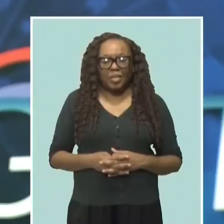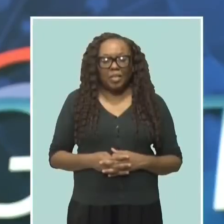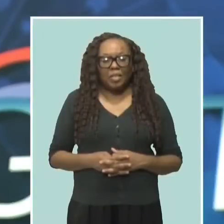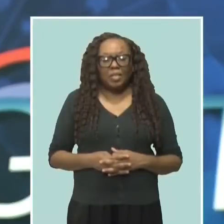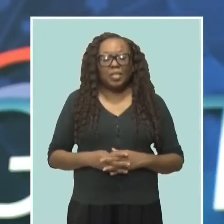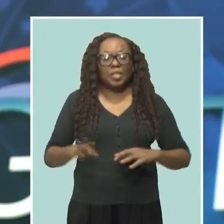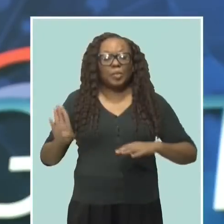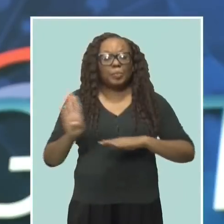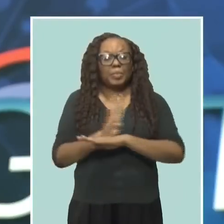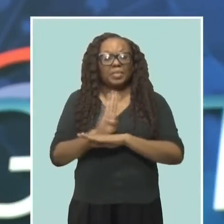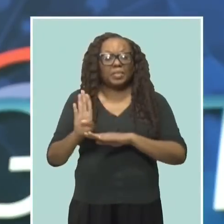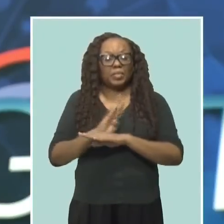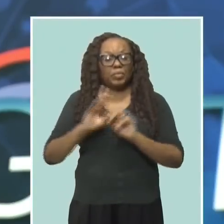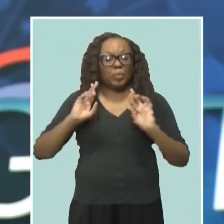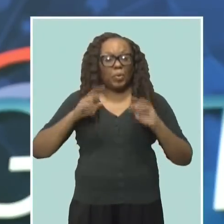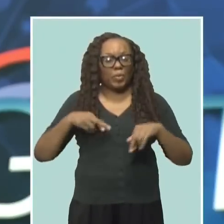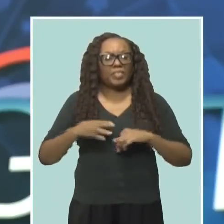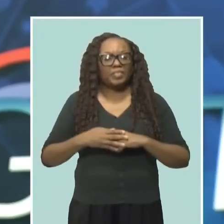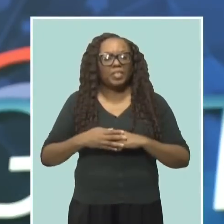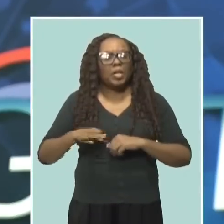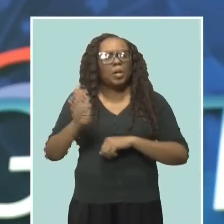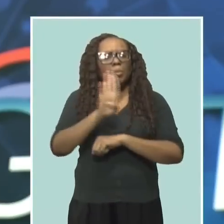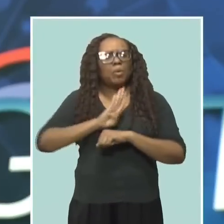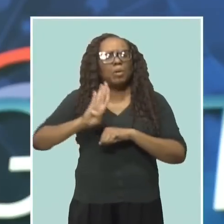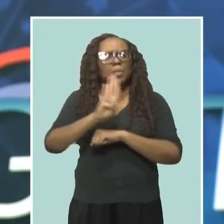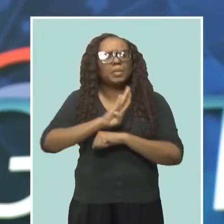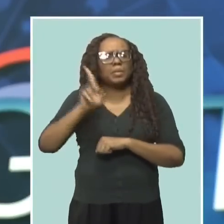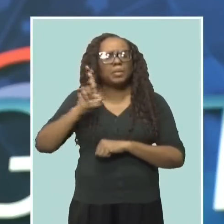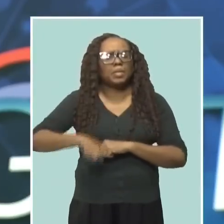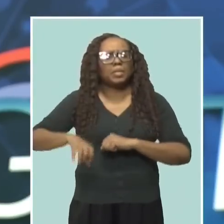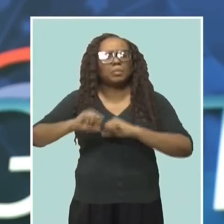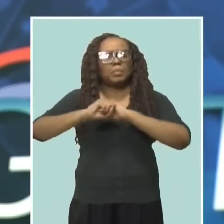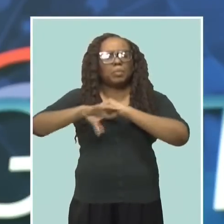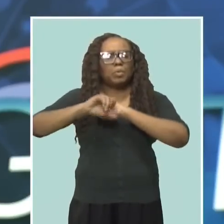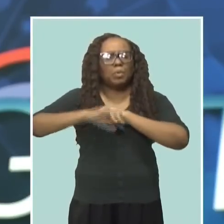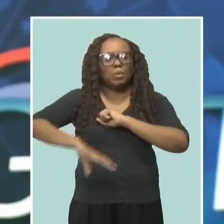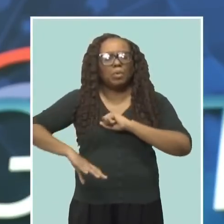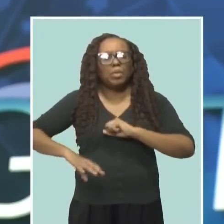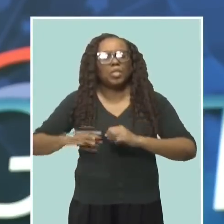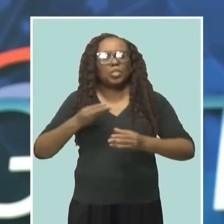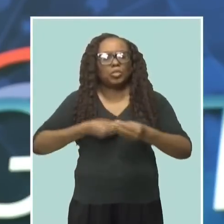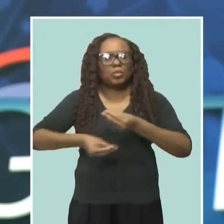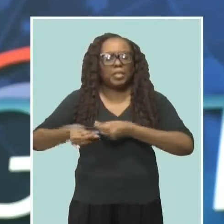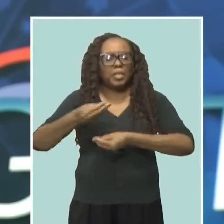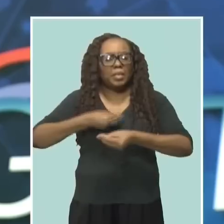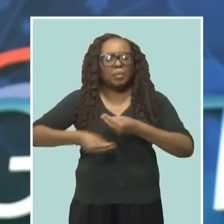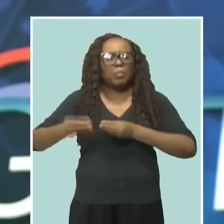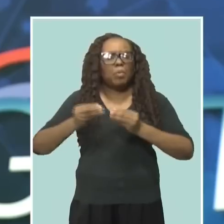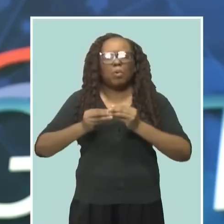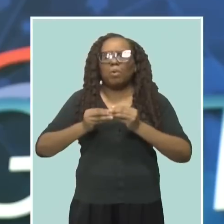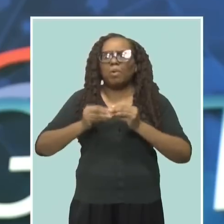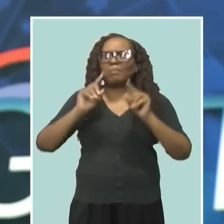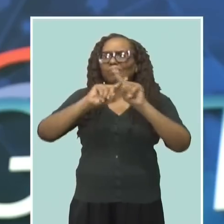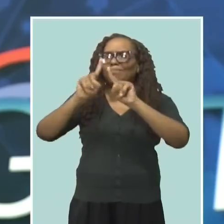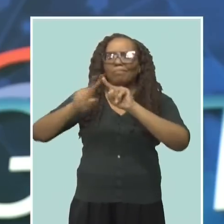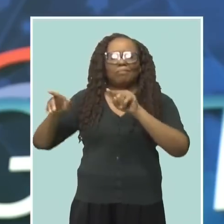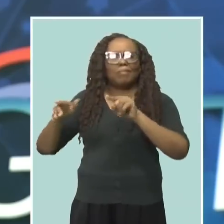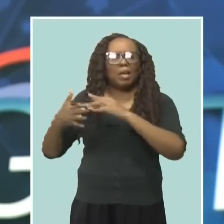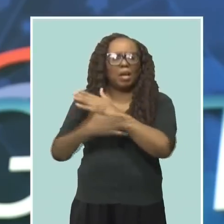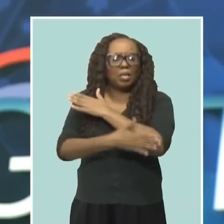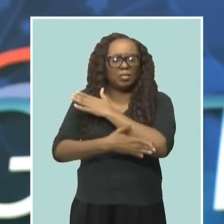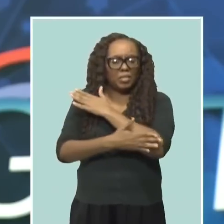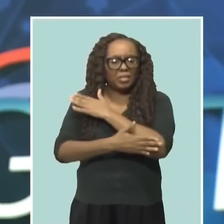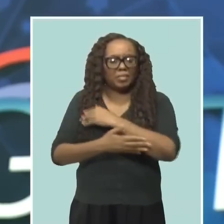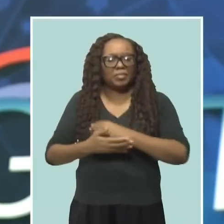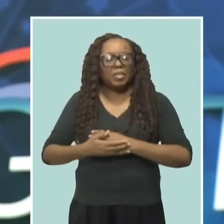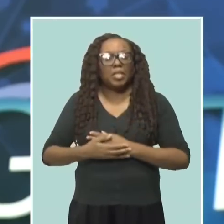In tonight's business report, Barbados needs to begin to promote trade across borders. This is according to Minister of Foreign Affairs and Foreign